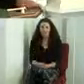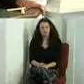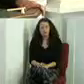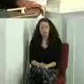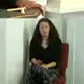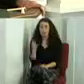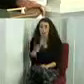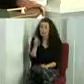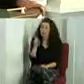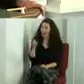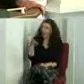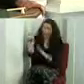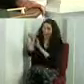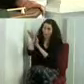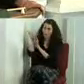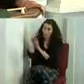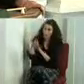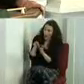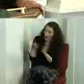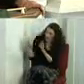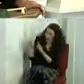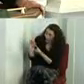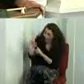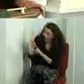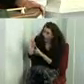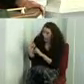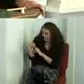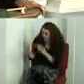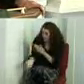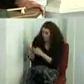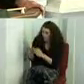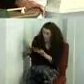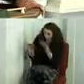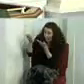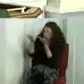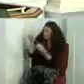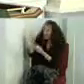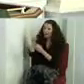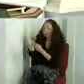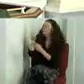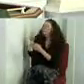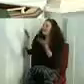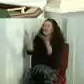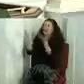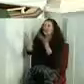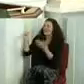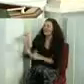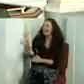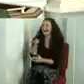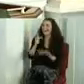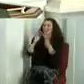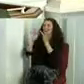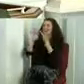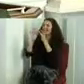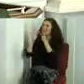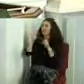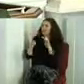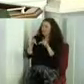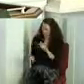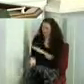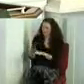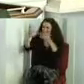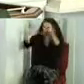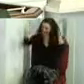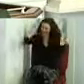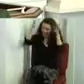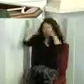camera. Wherever you are in the world this morning, we want to welcome you. It is a joy to welcome. Let's welcome all of our internet viewers this morning.